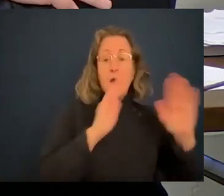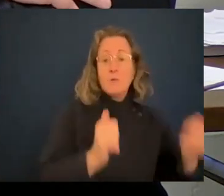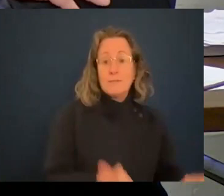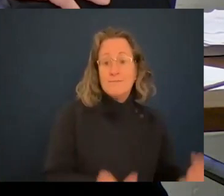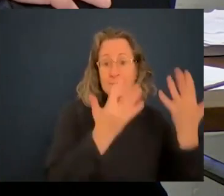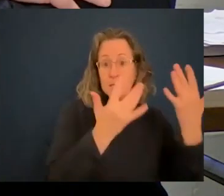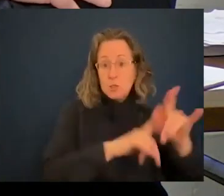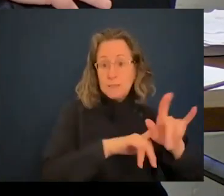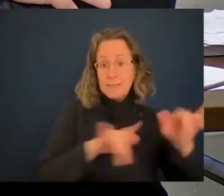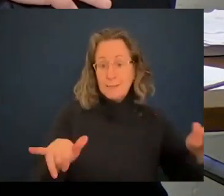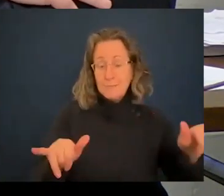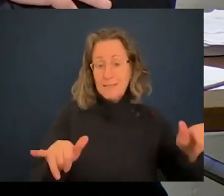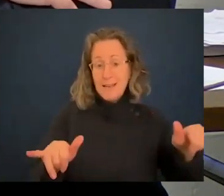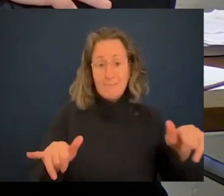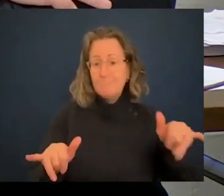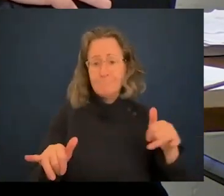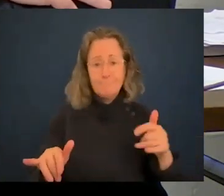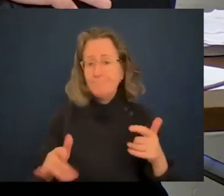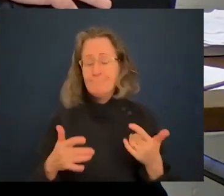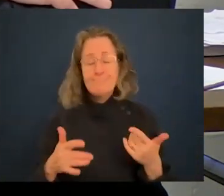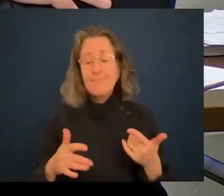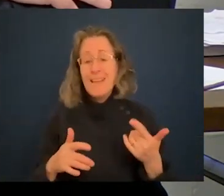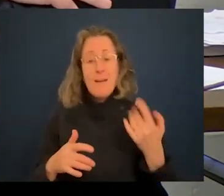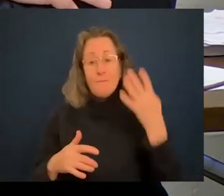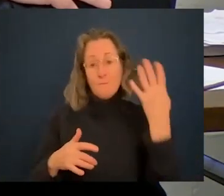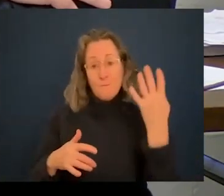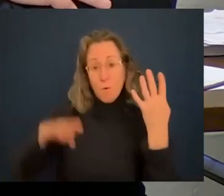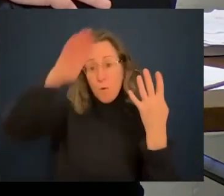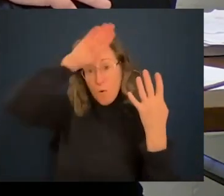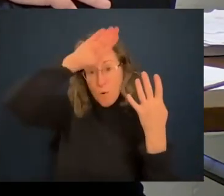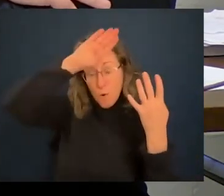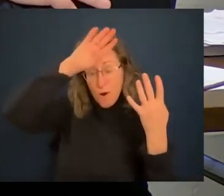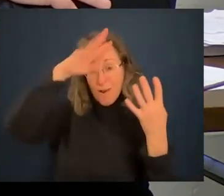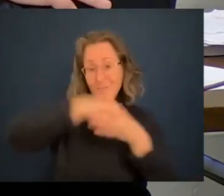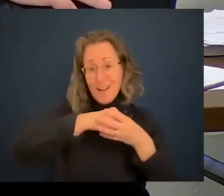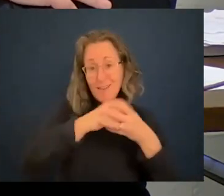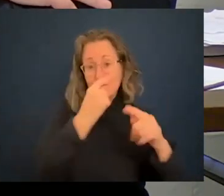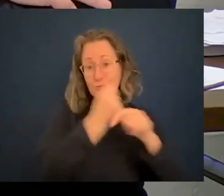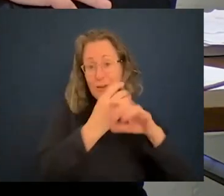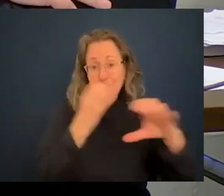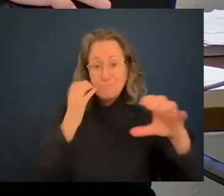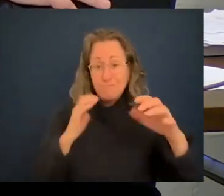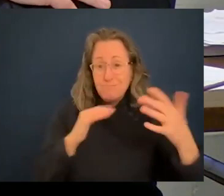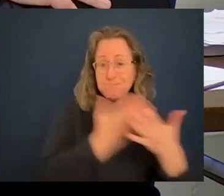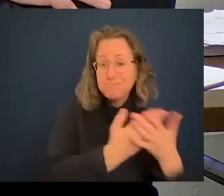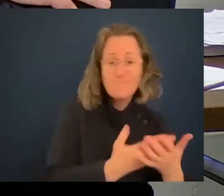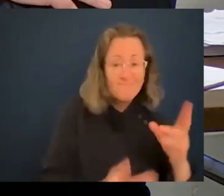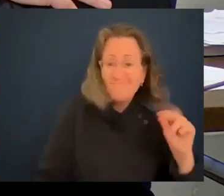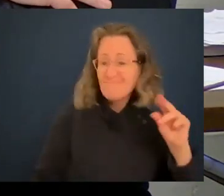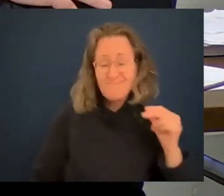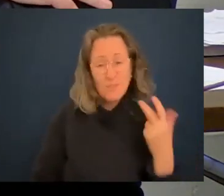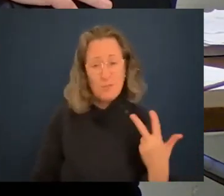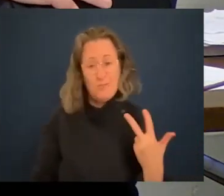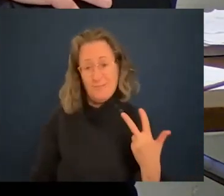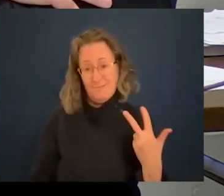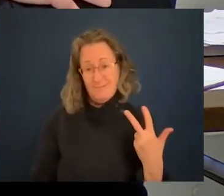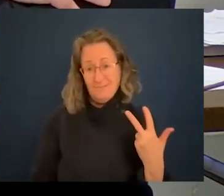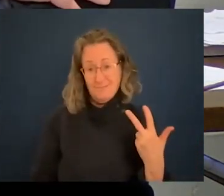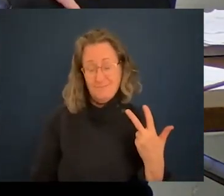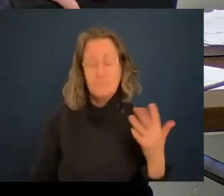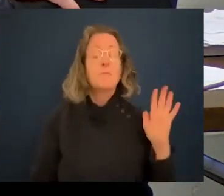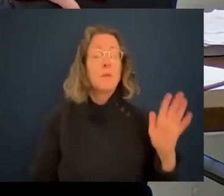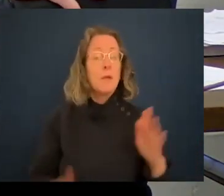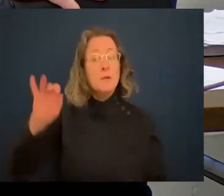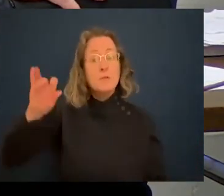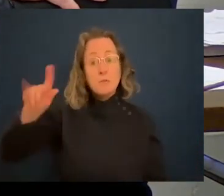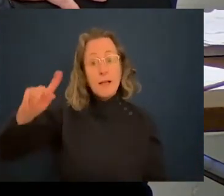on a fire truck to a structure file since July 1st with the addition